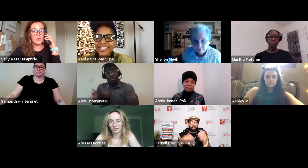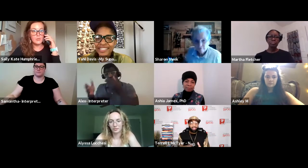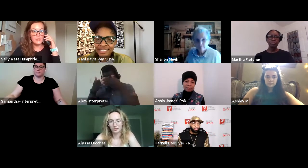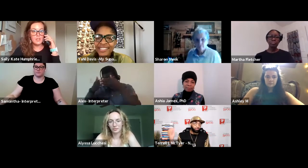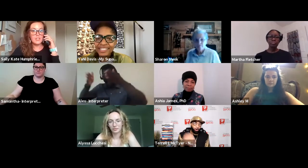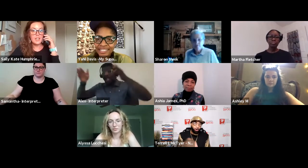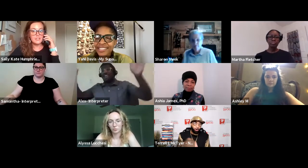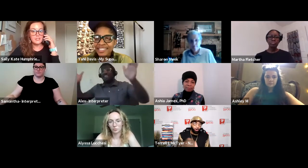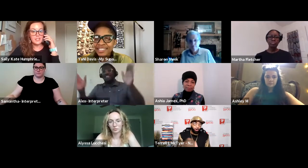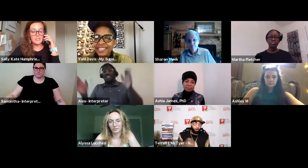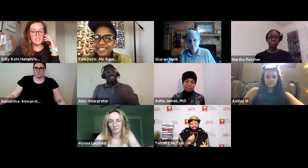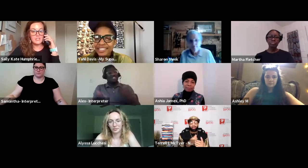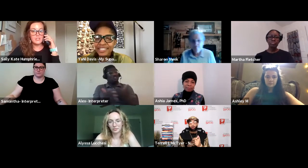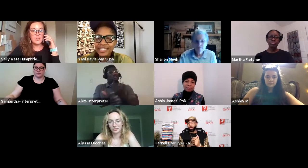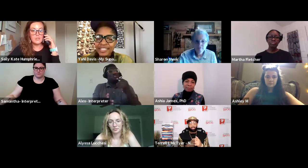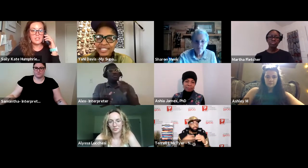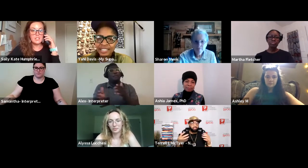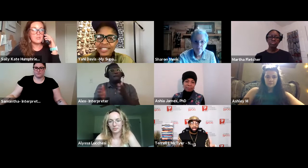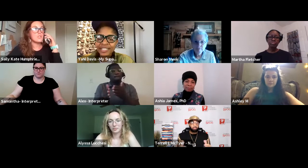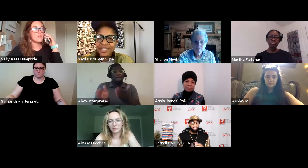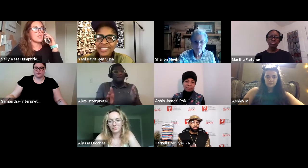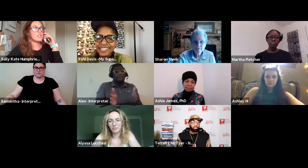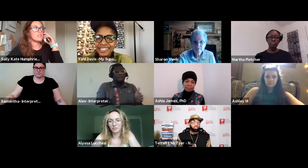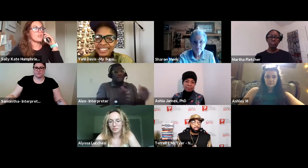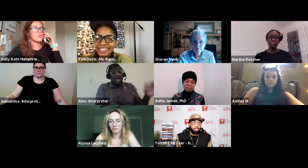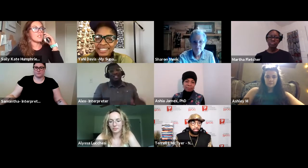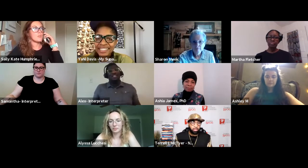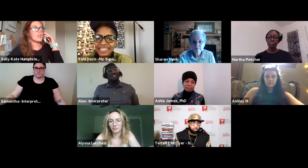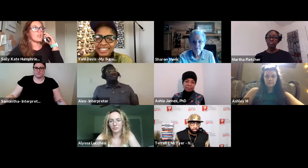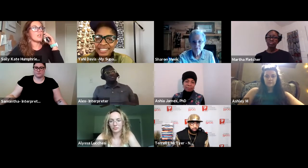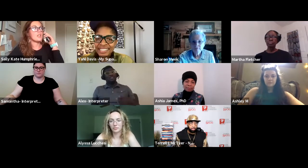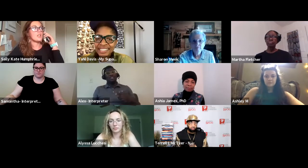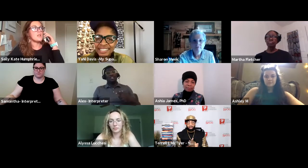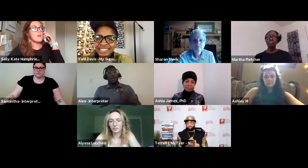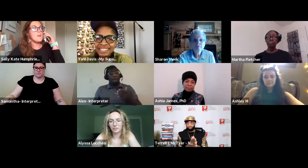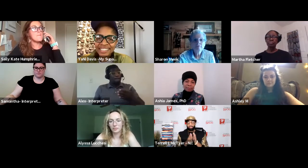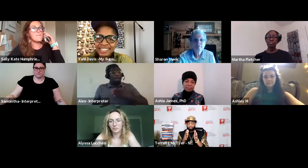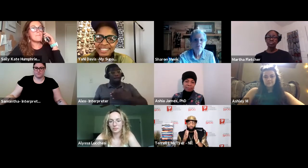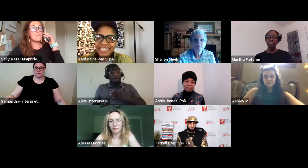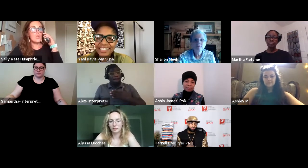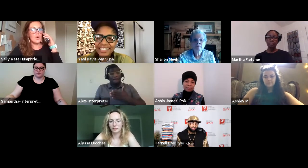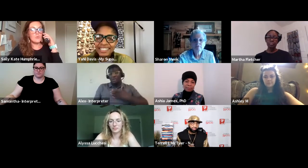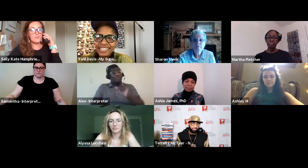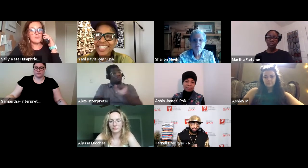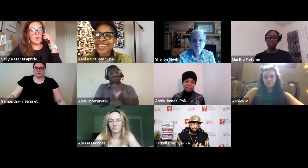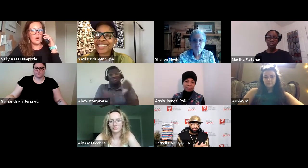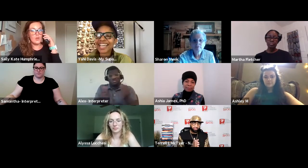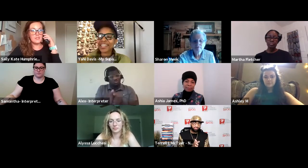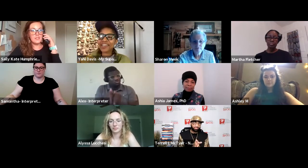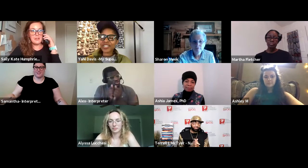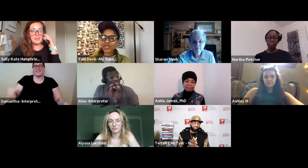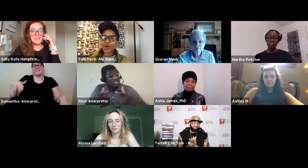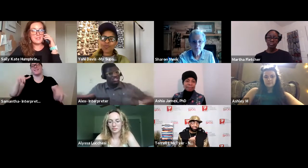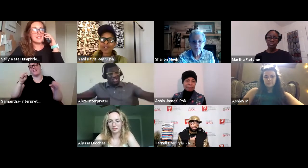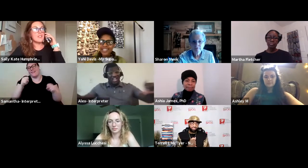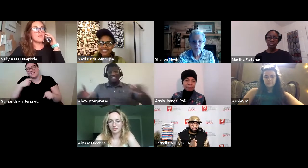new collectives on earth. And oh my God, I could not be doing anything grander, in my opinion. It's amazing. Yes, I